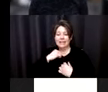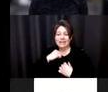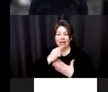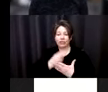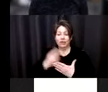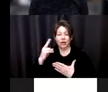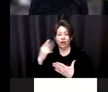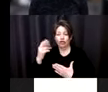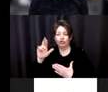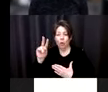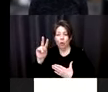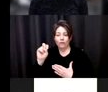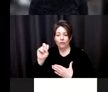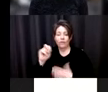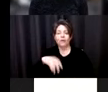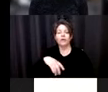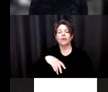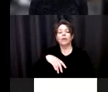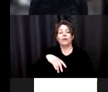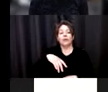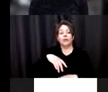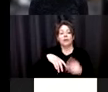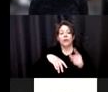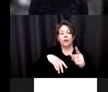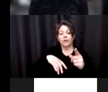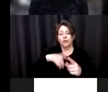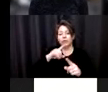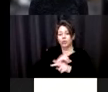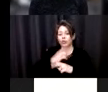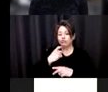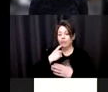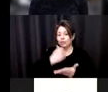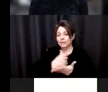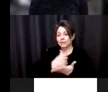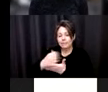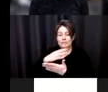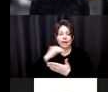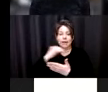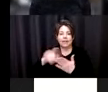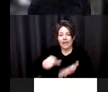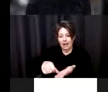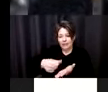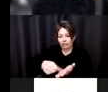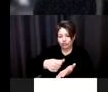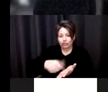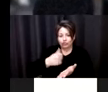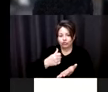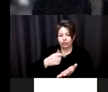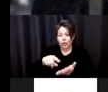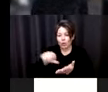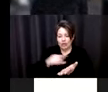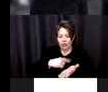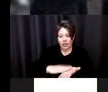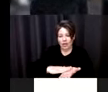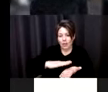same system of printing on an etching plate with rubber stamps and then etching the exposed areas so that they